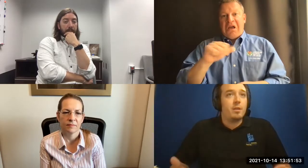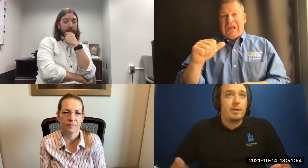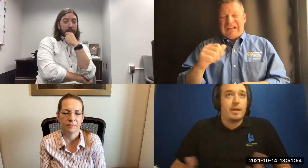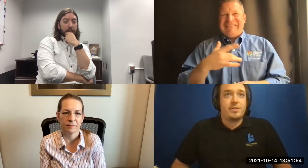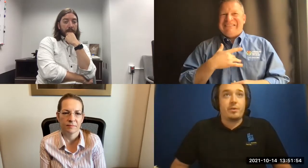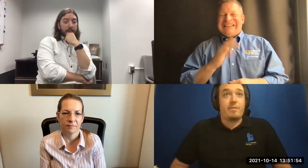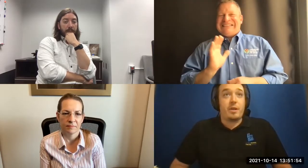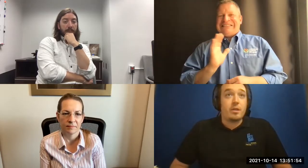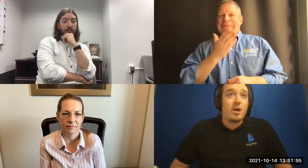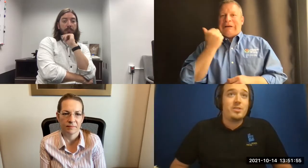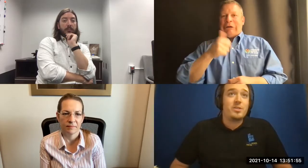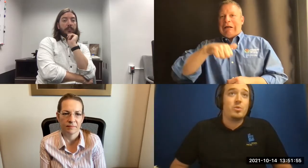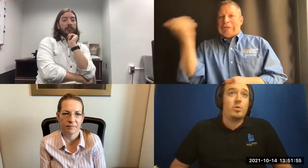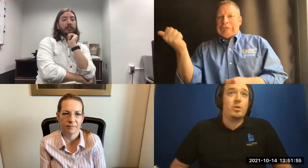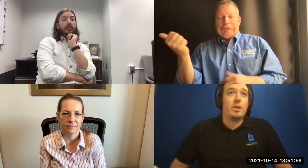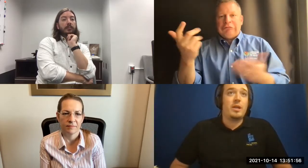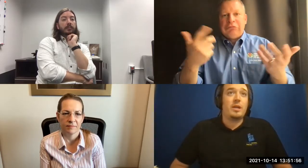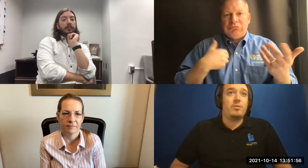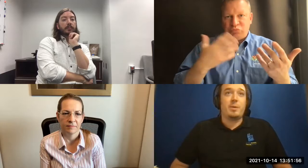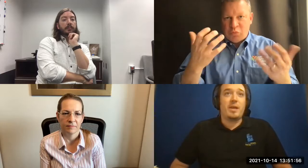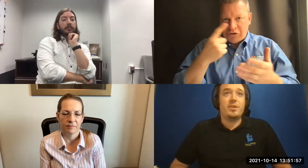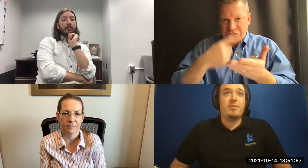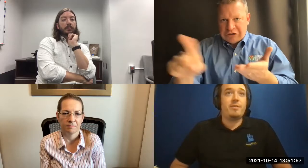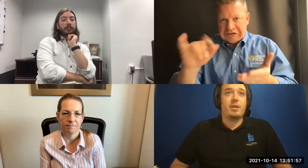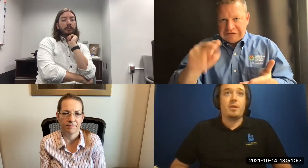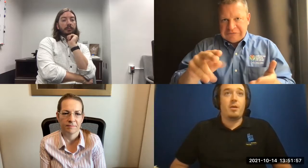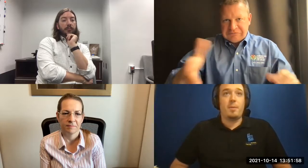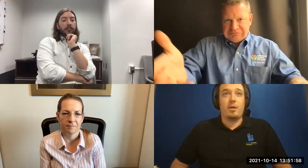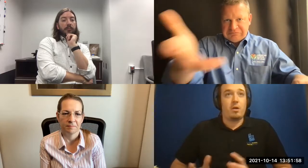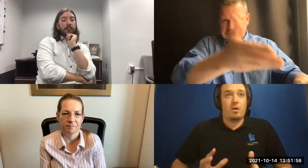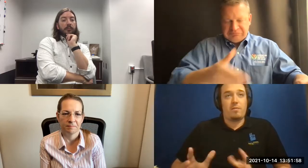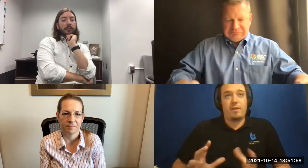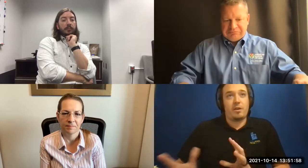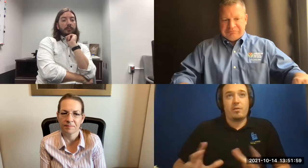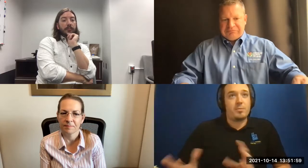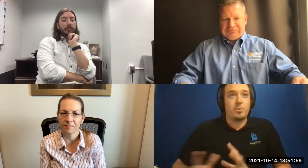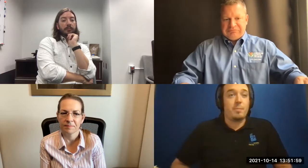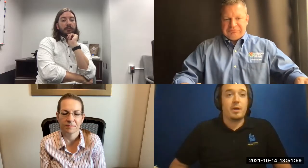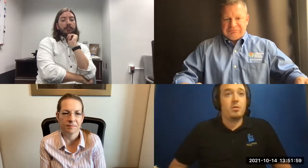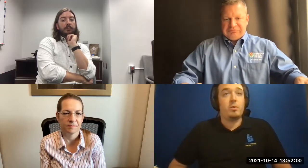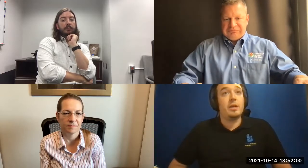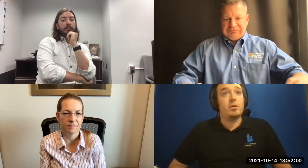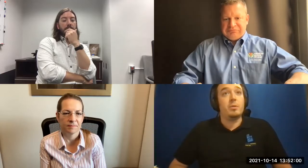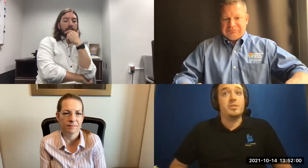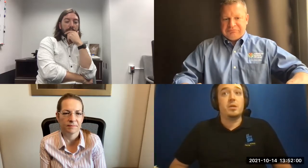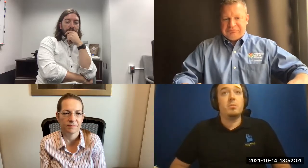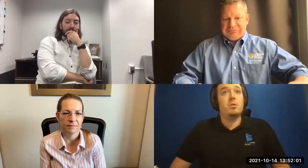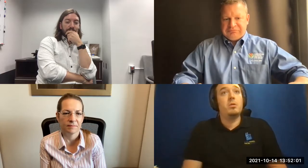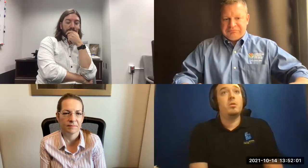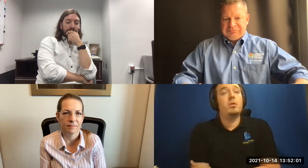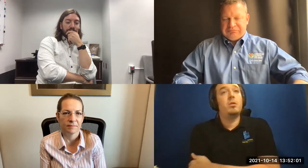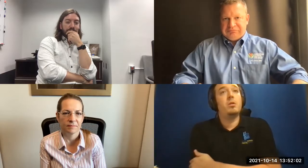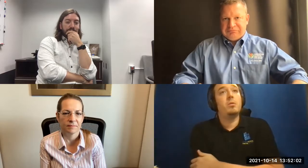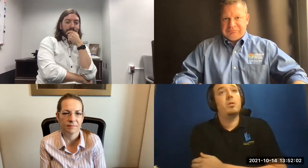How do we feel about that? Does anyone have any thoughts or any trepidation, feeling another option would be better? We'd like to open this up.